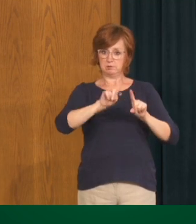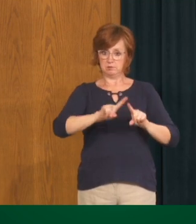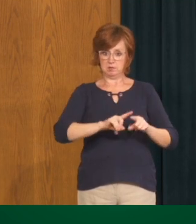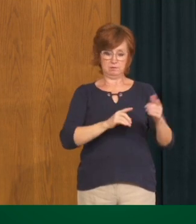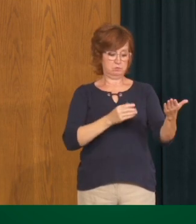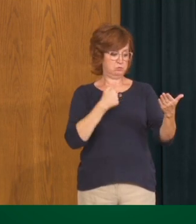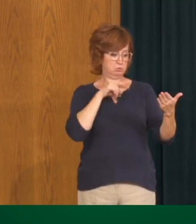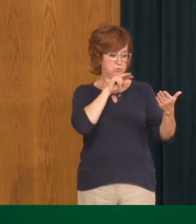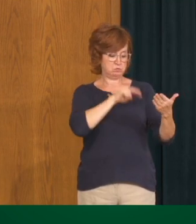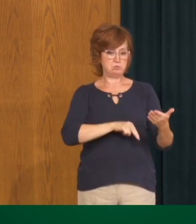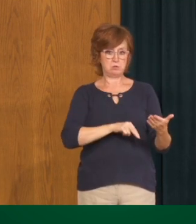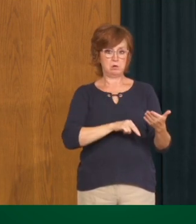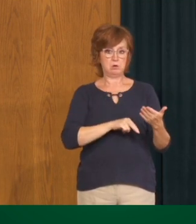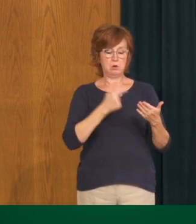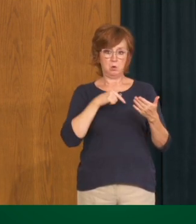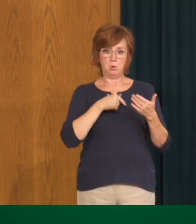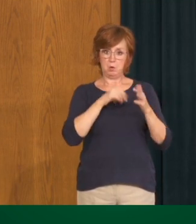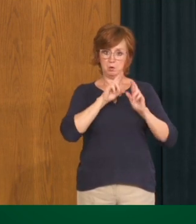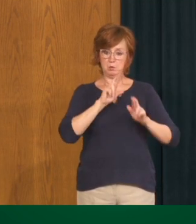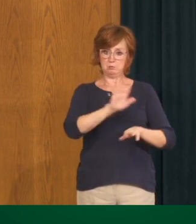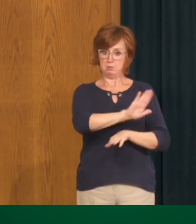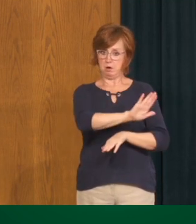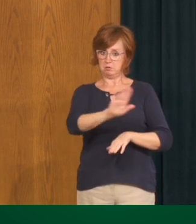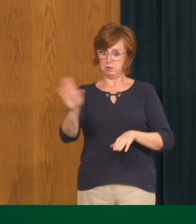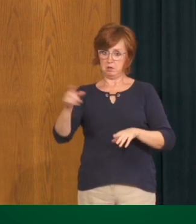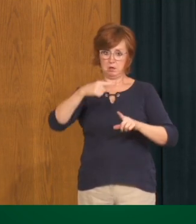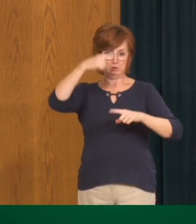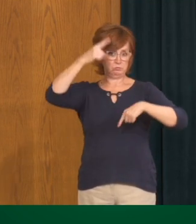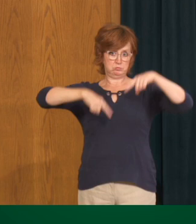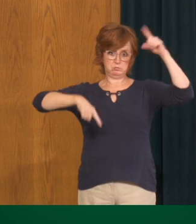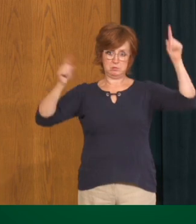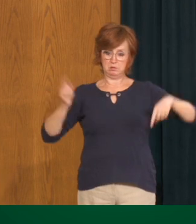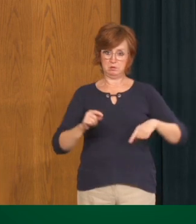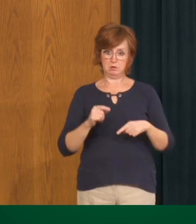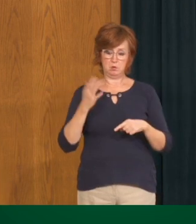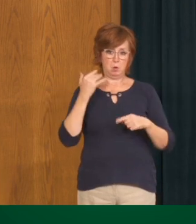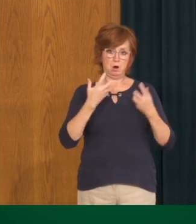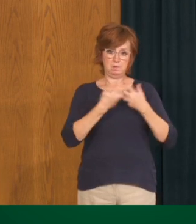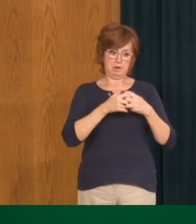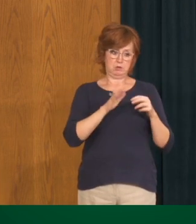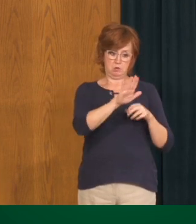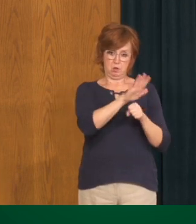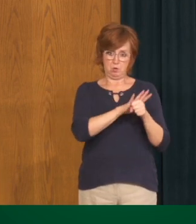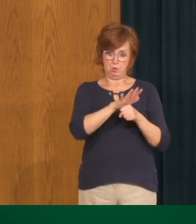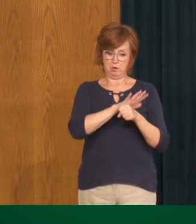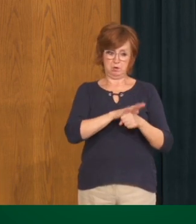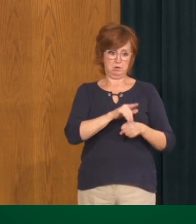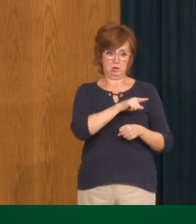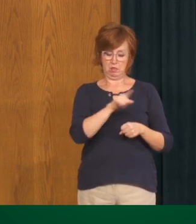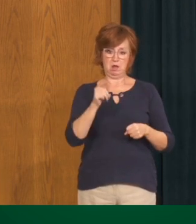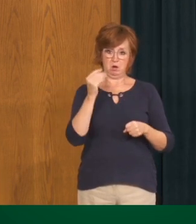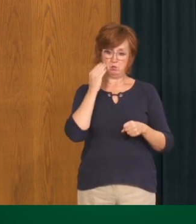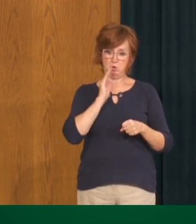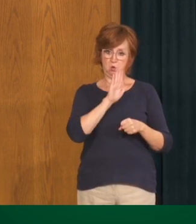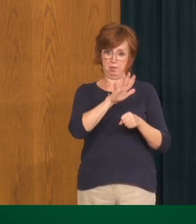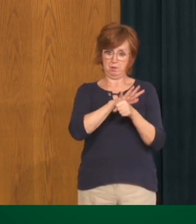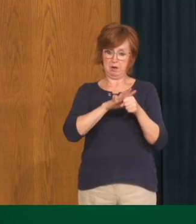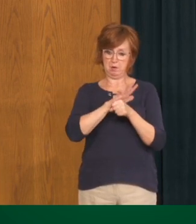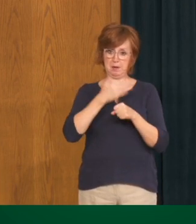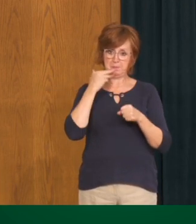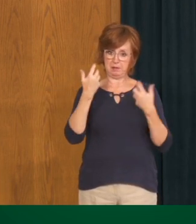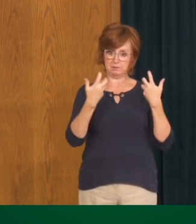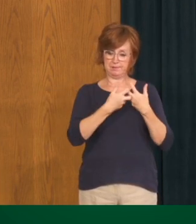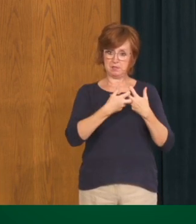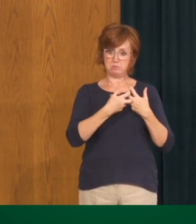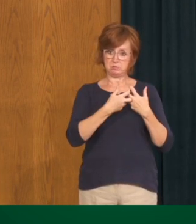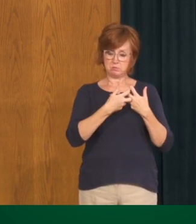decision-making of school divisions when it comes to making decisions at the local level. Certainly, school divisions have the best information at a local level with